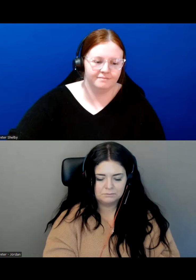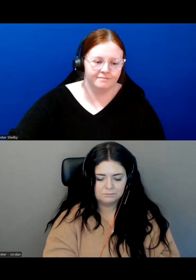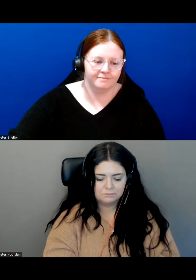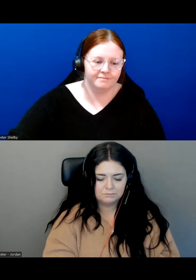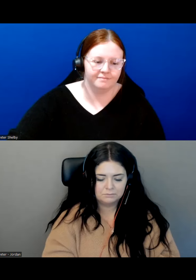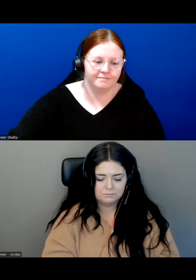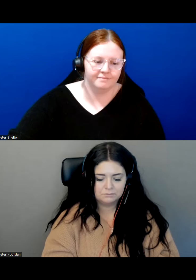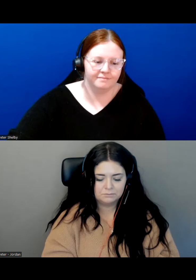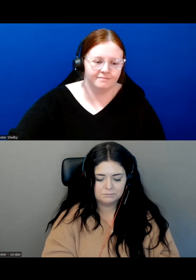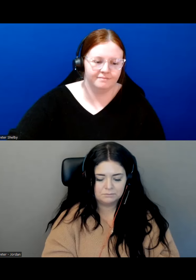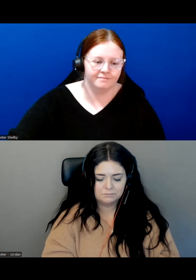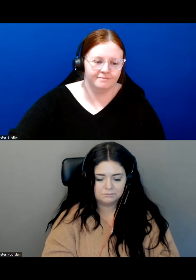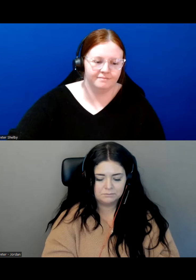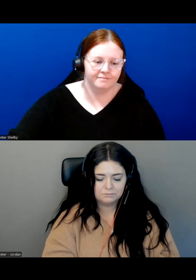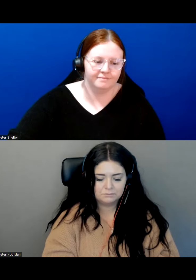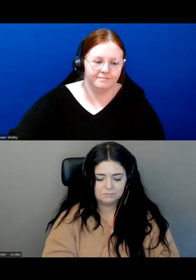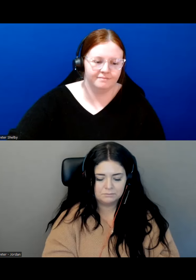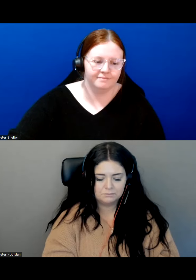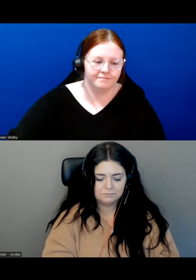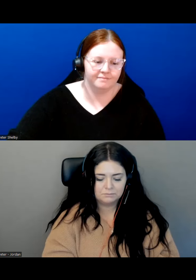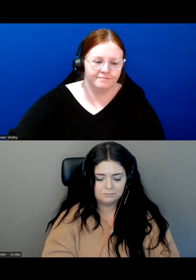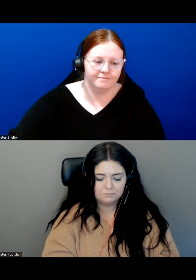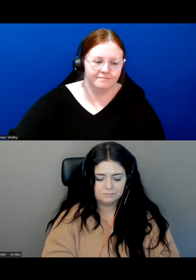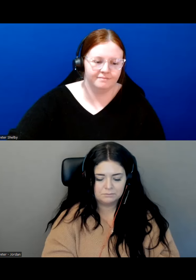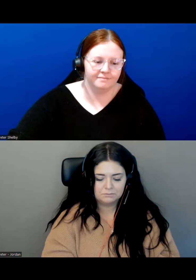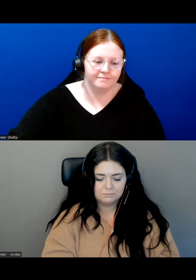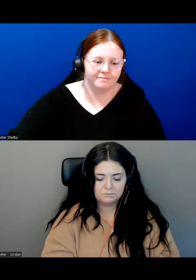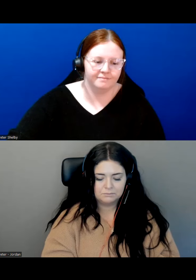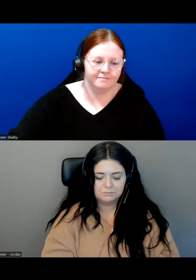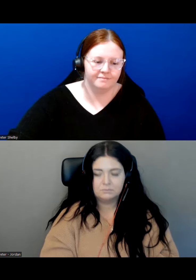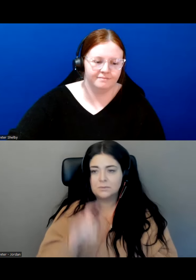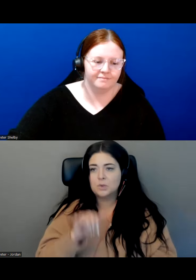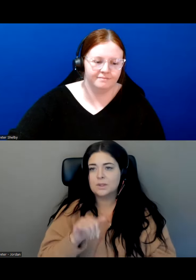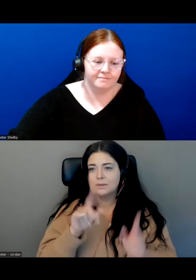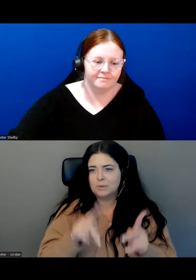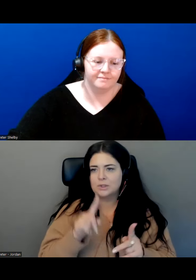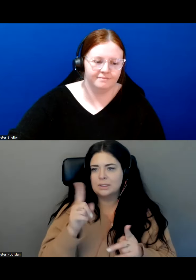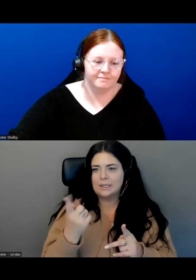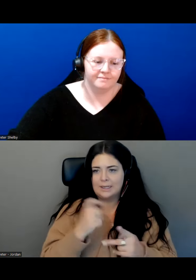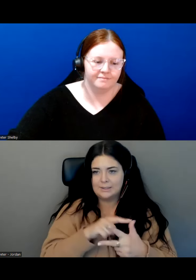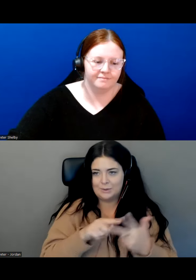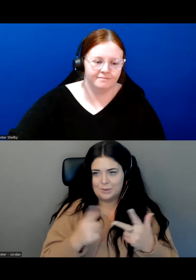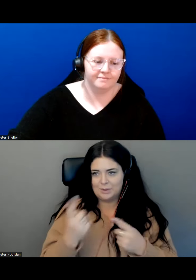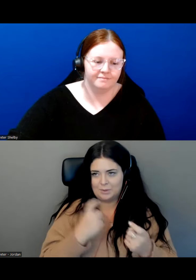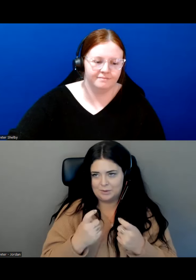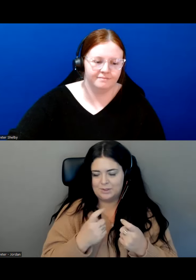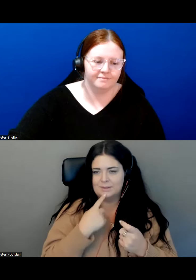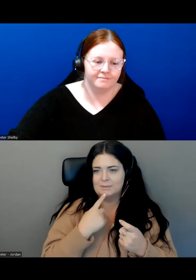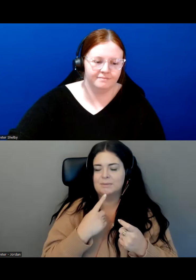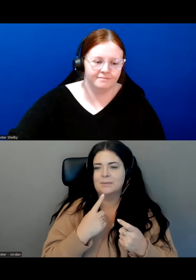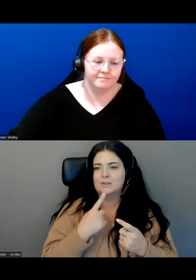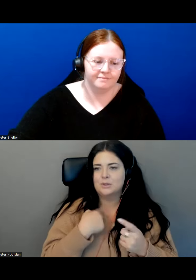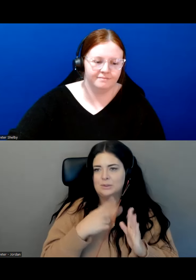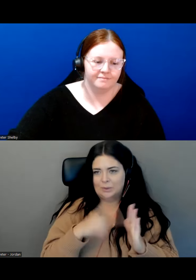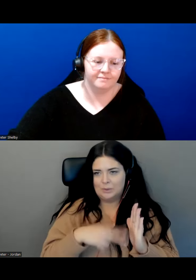with me now while I read one question out at a time. So it says, thank you so much for the presentation. And then they